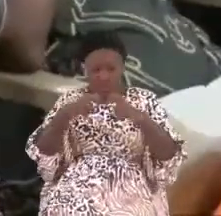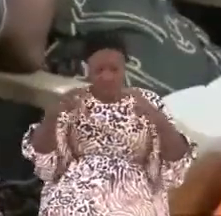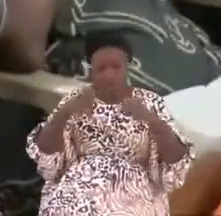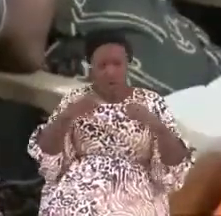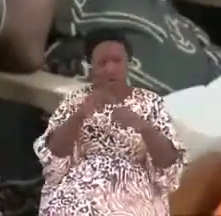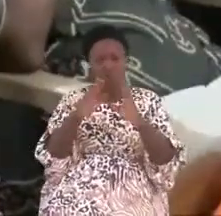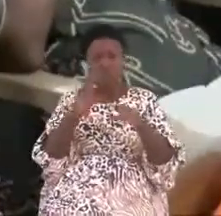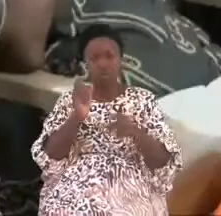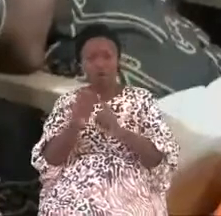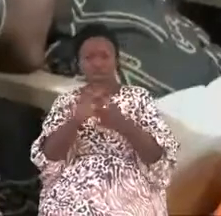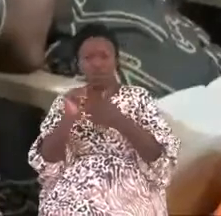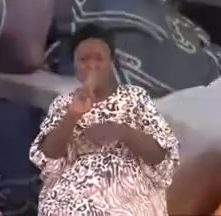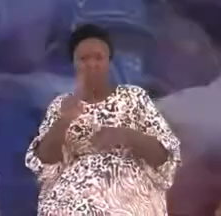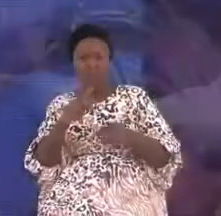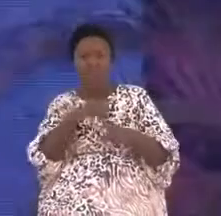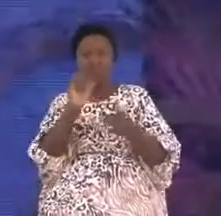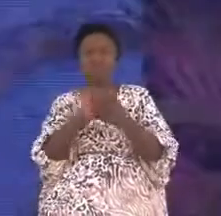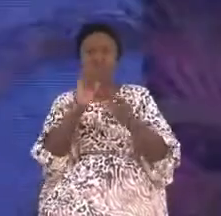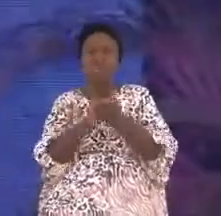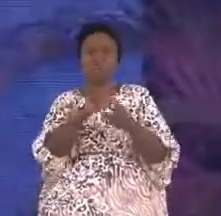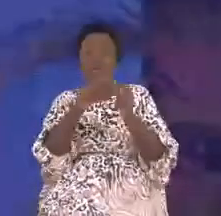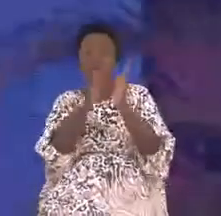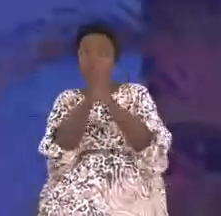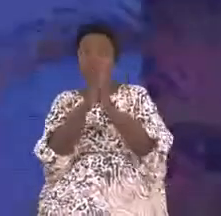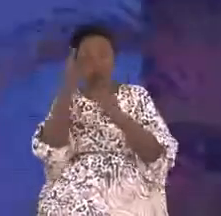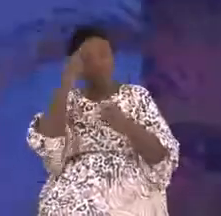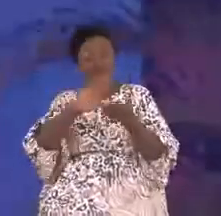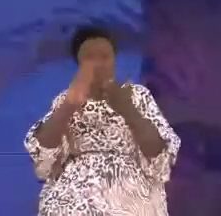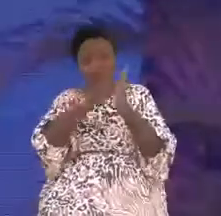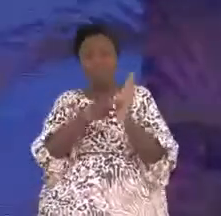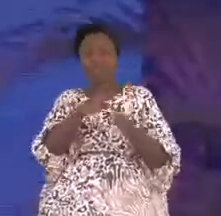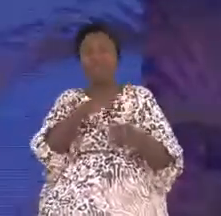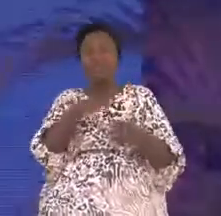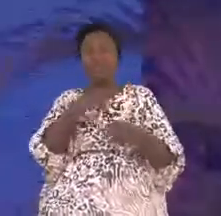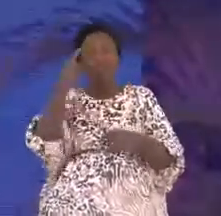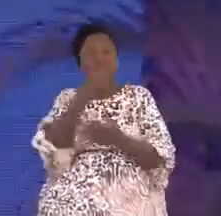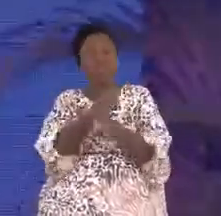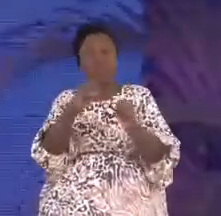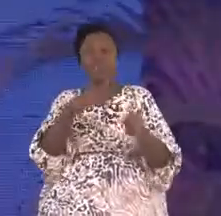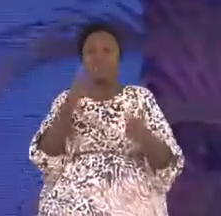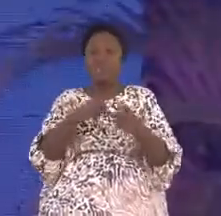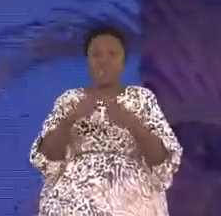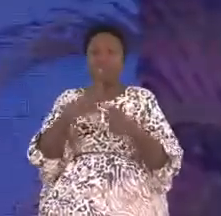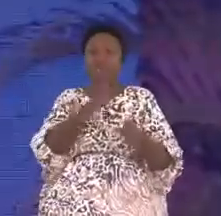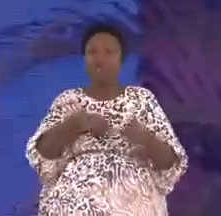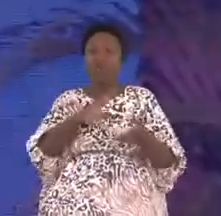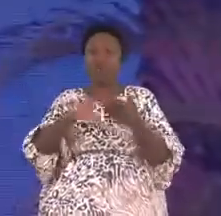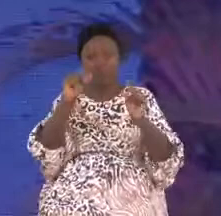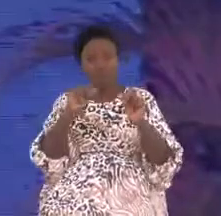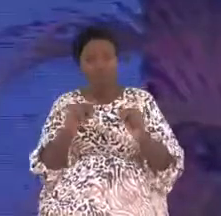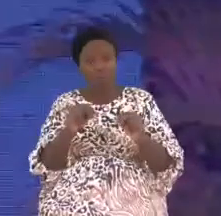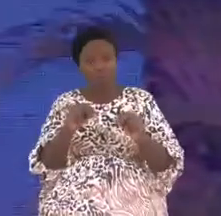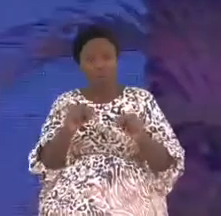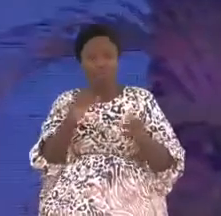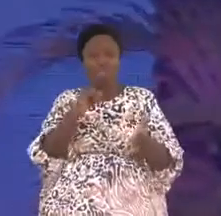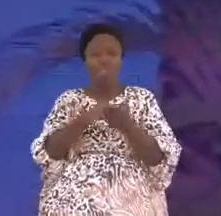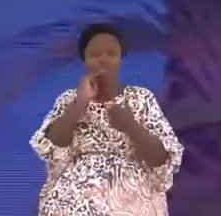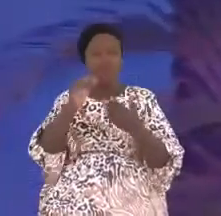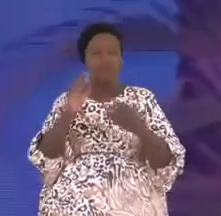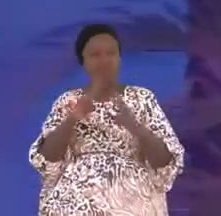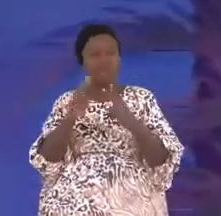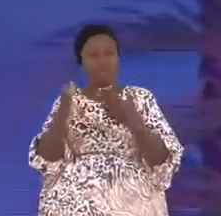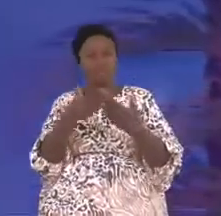i pray for forgiveness for salvation for eternal life very simple we have